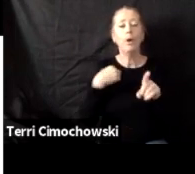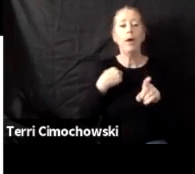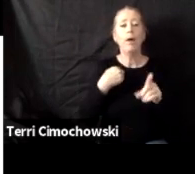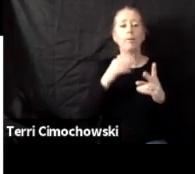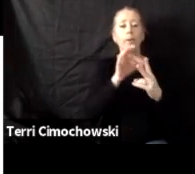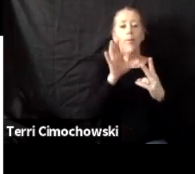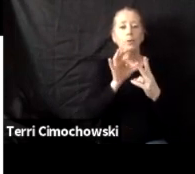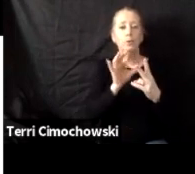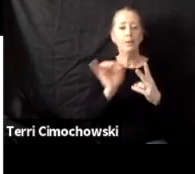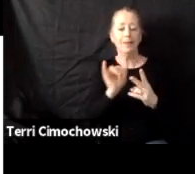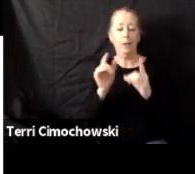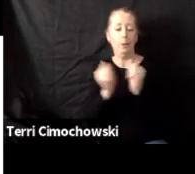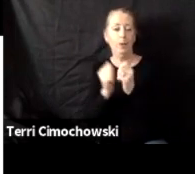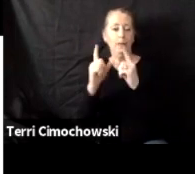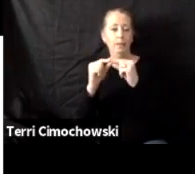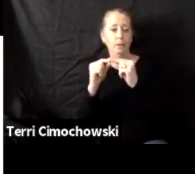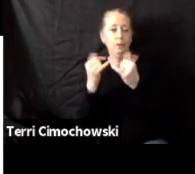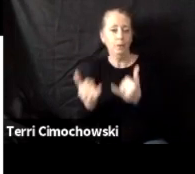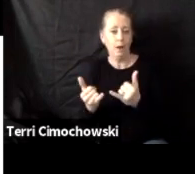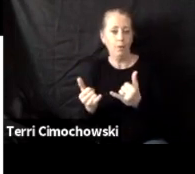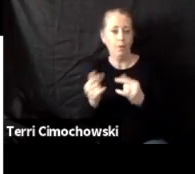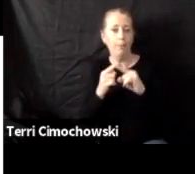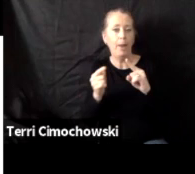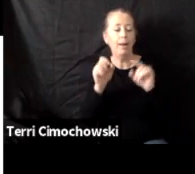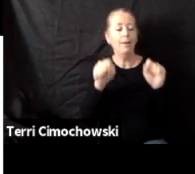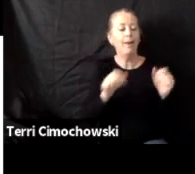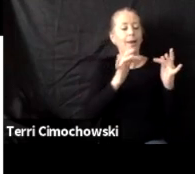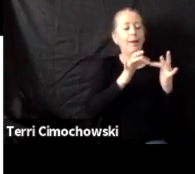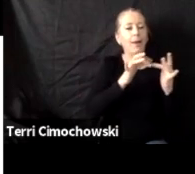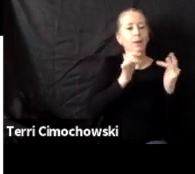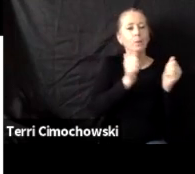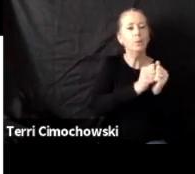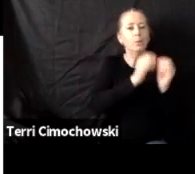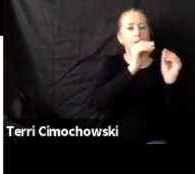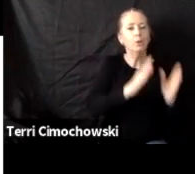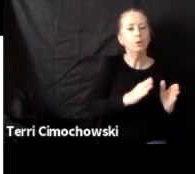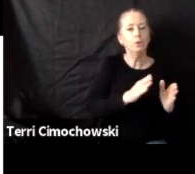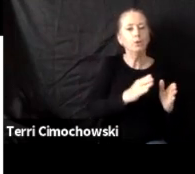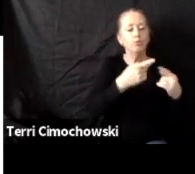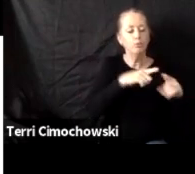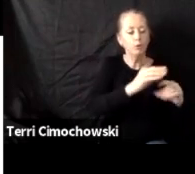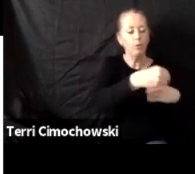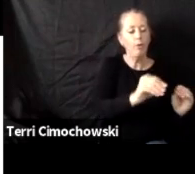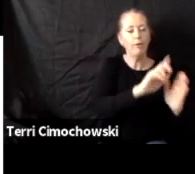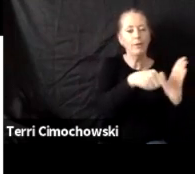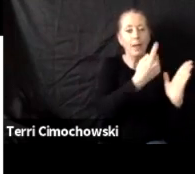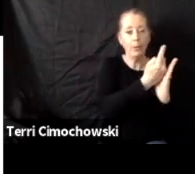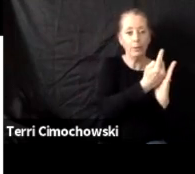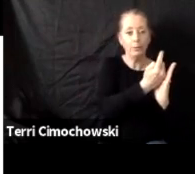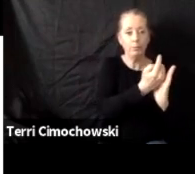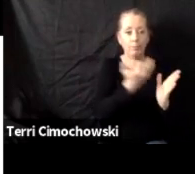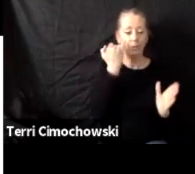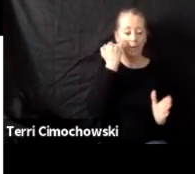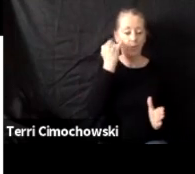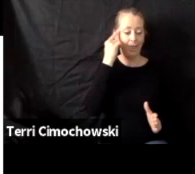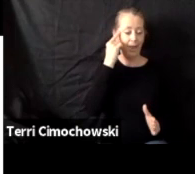Digital Academy right now, for students to connect with their teacher during office hours each day. And when we think about at